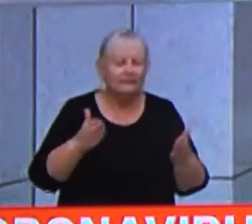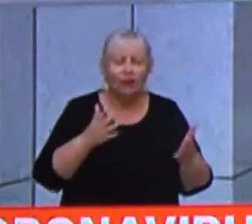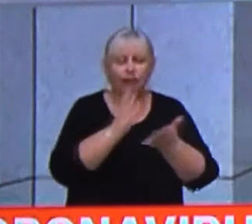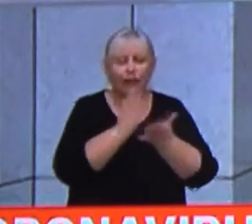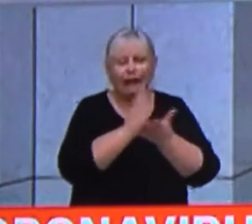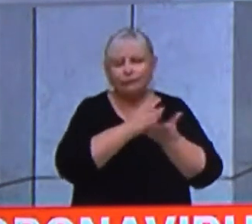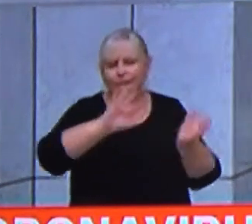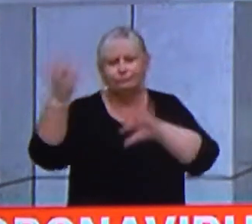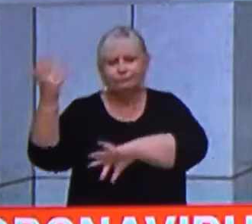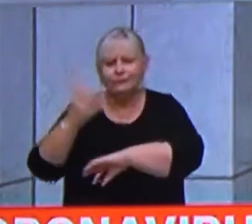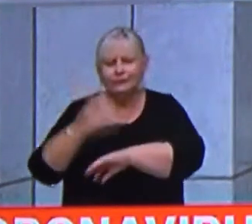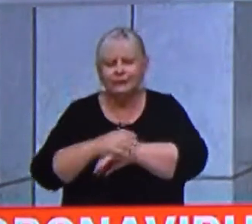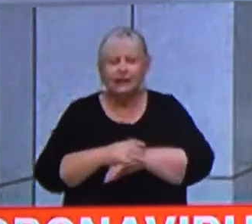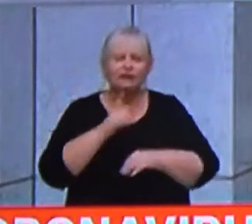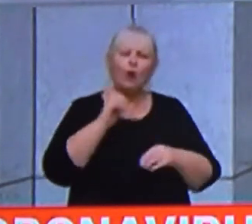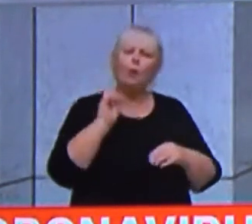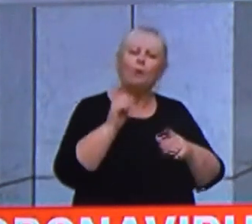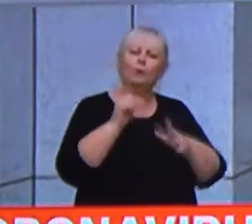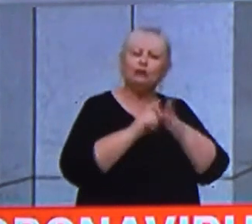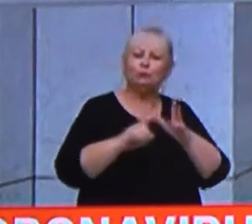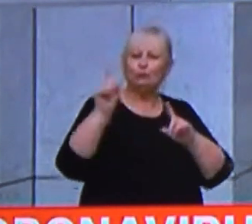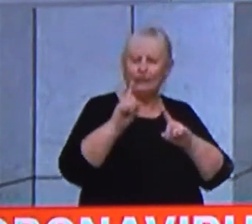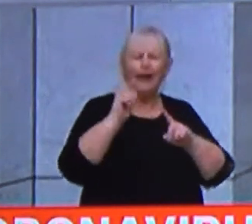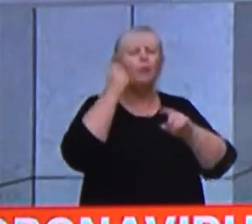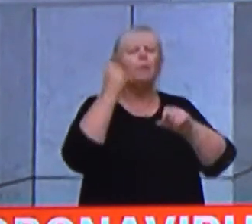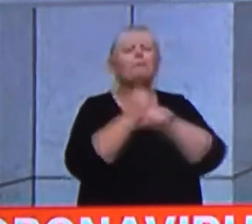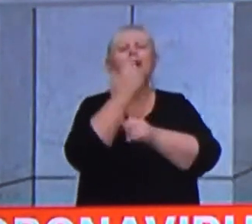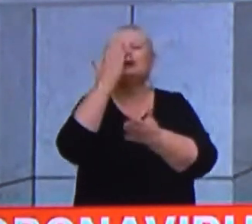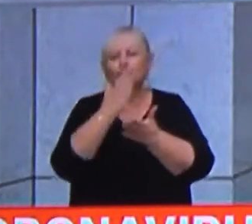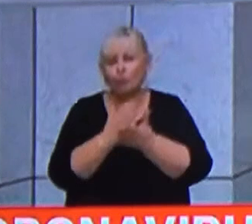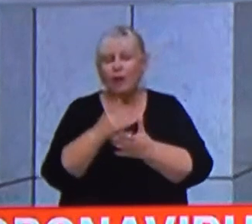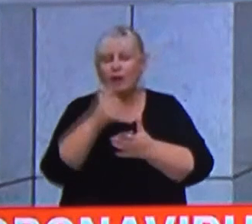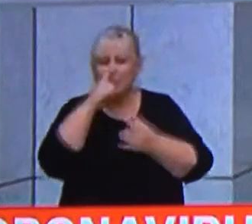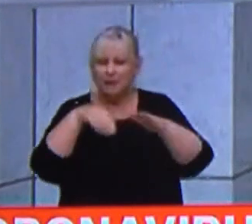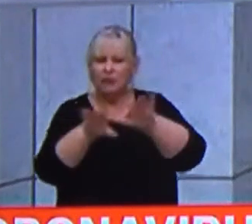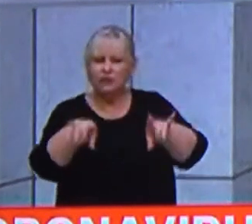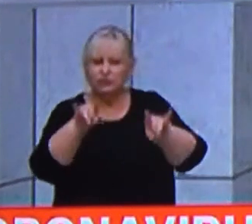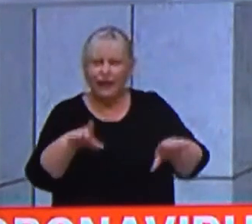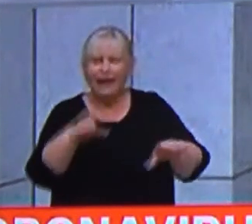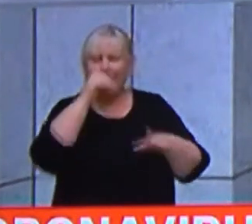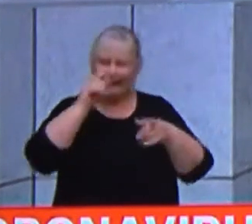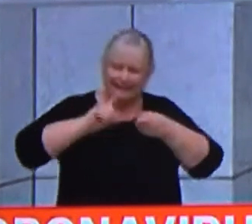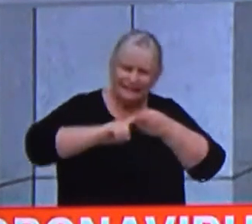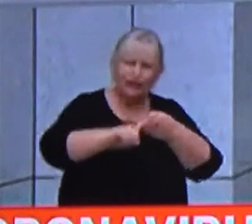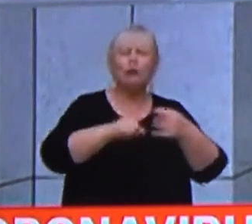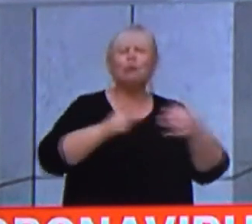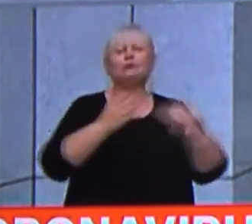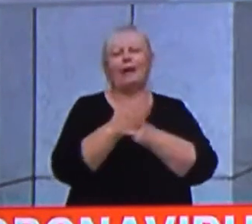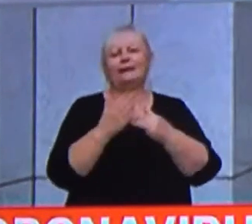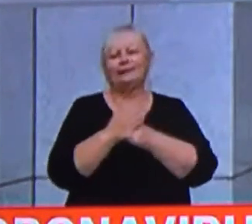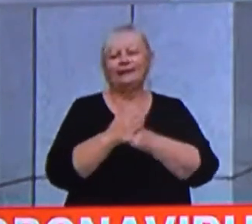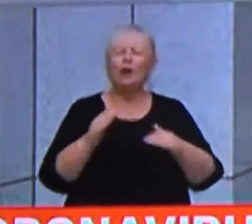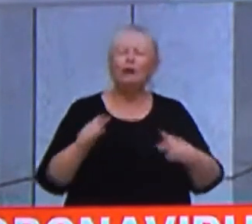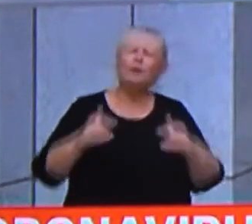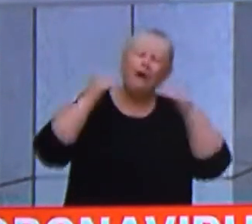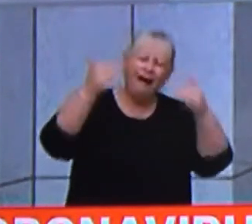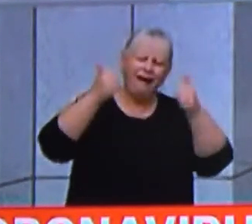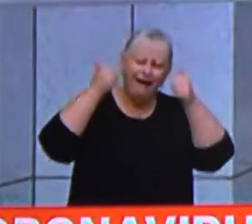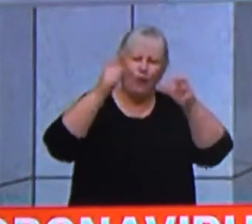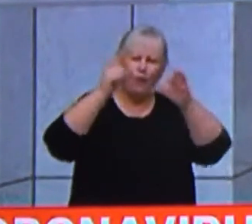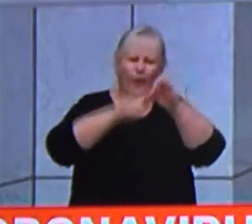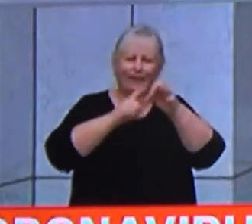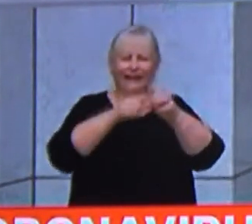is incredibly important that, being physically distant, we nevertheless remain very connected,